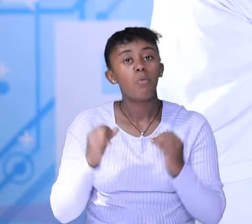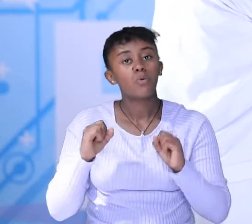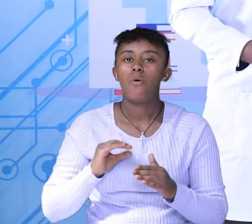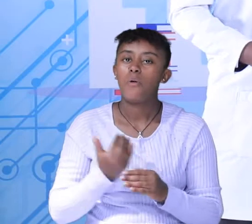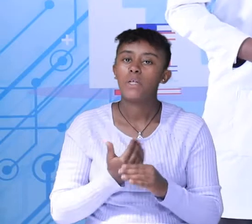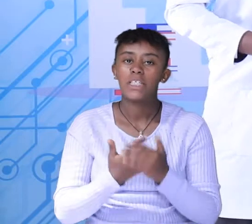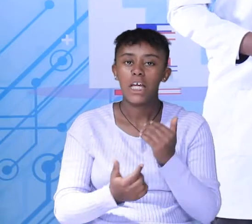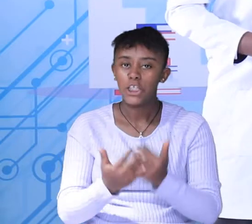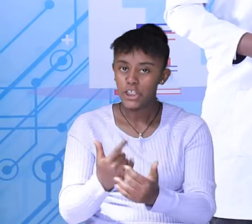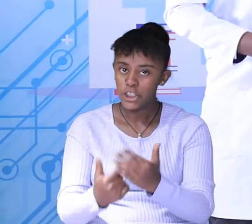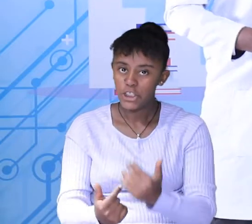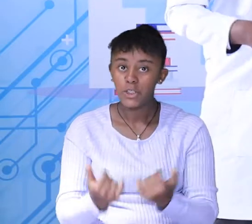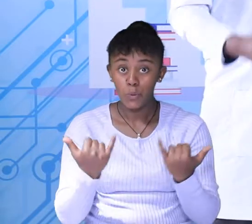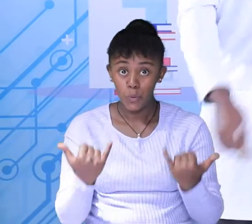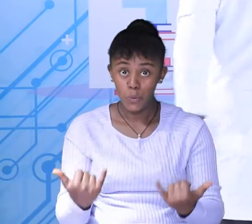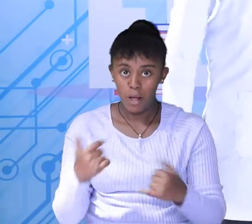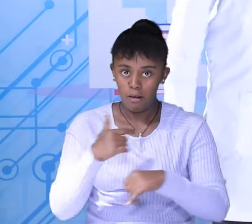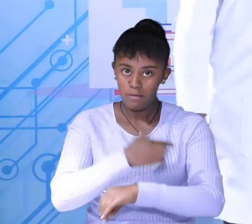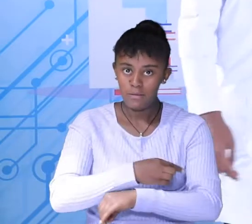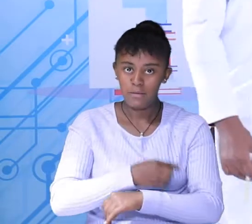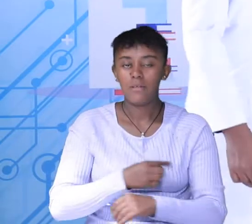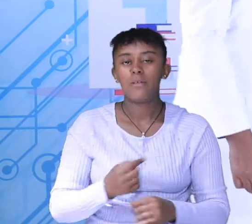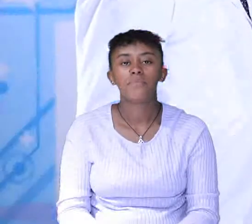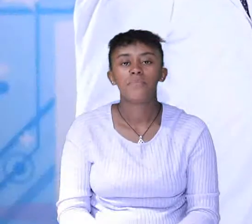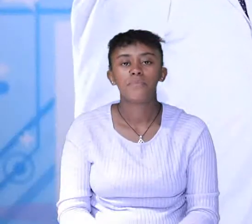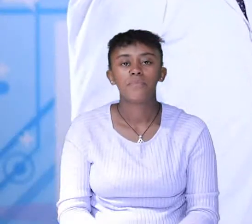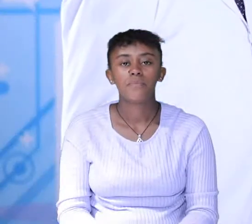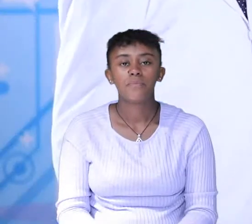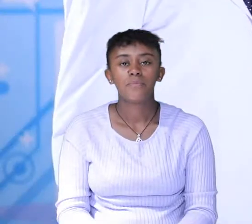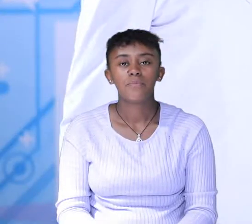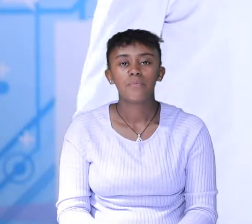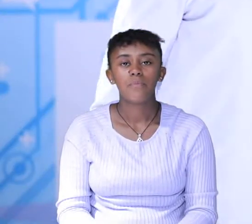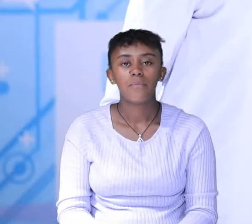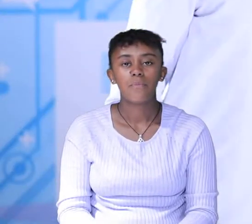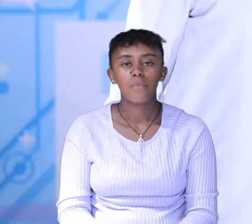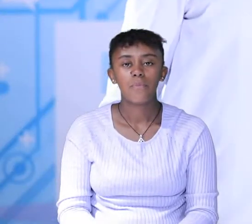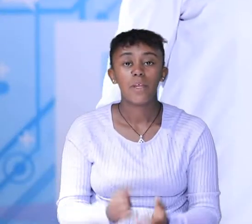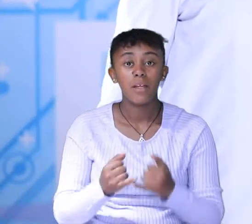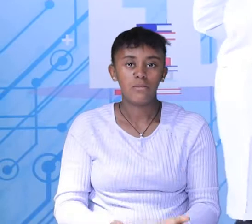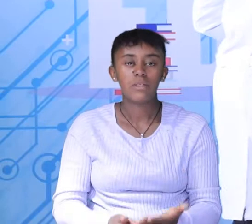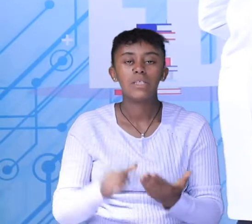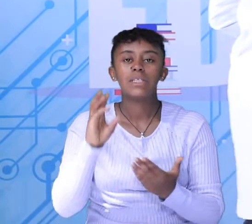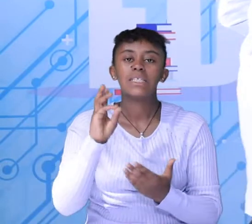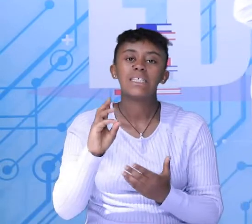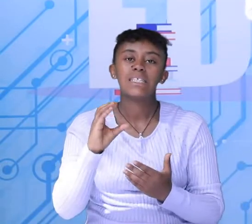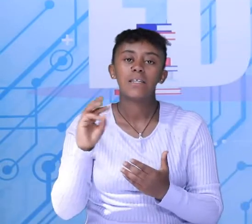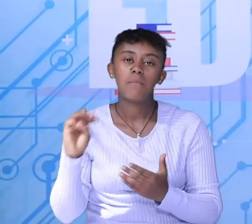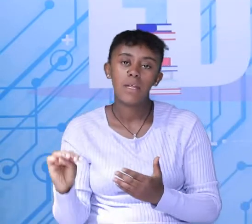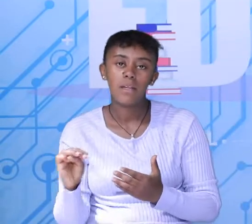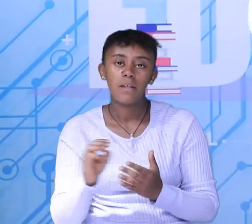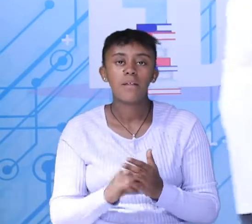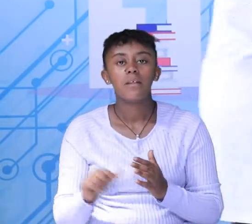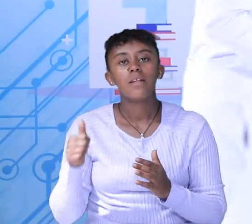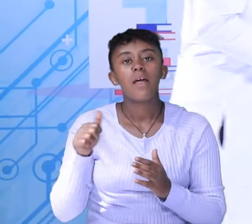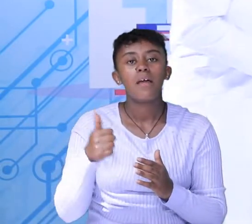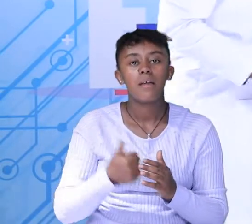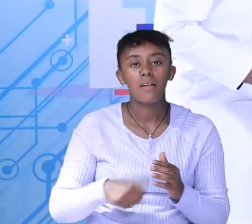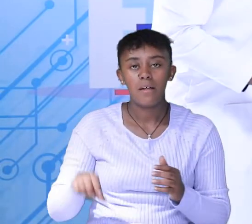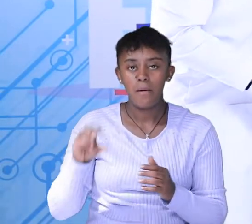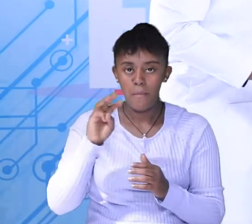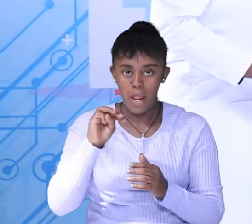Hello, our viewers. Here I come again in grade 12 magnetism concepts. Previously on our topic, we have tried to see